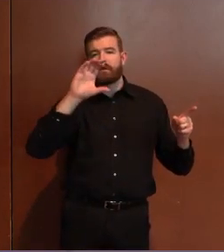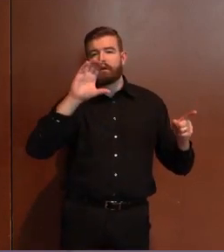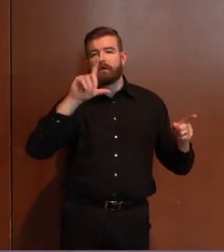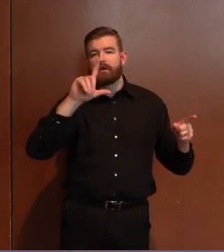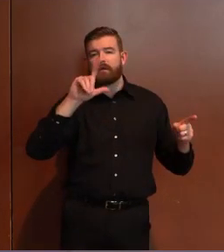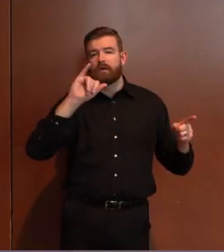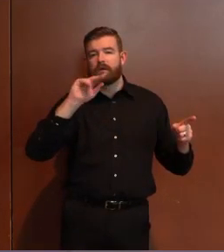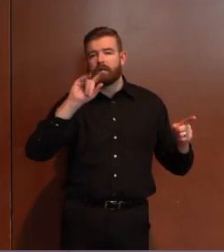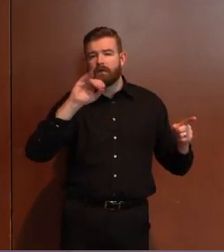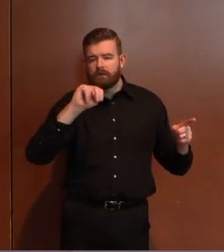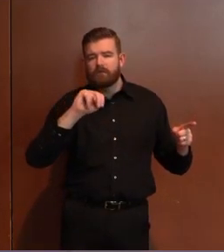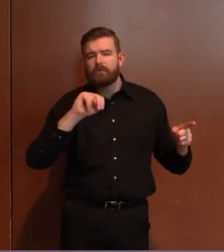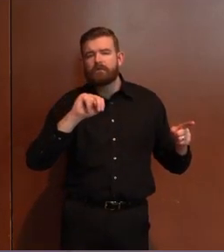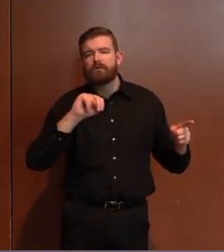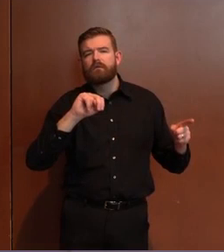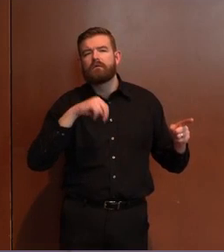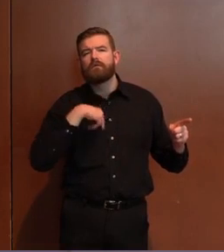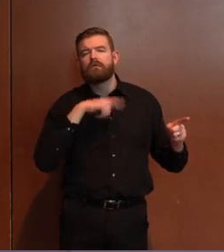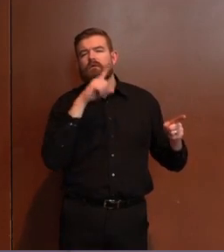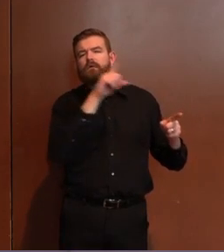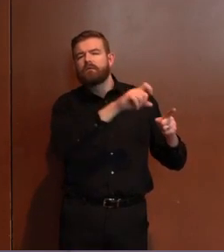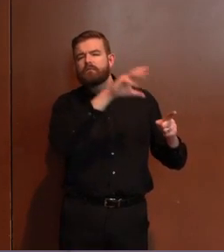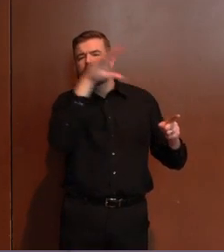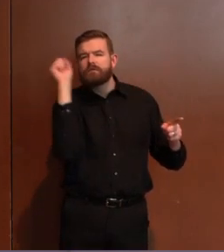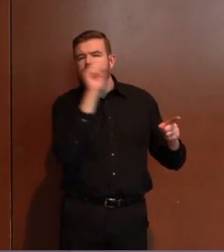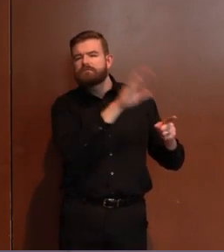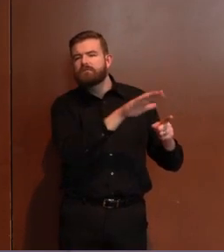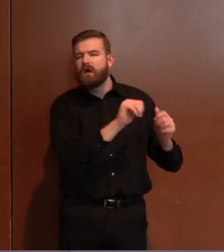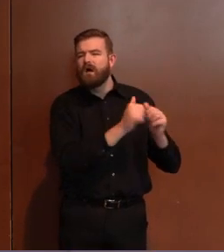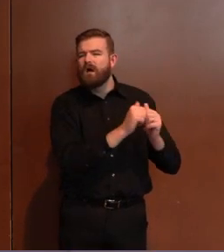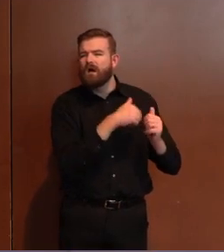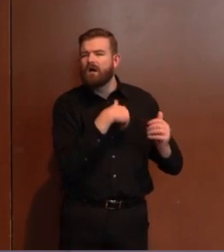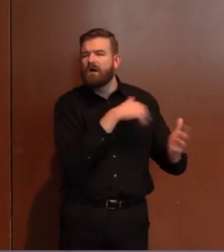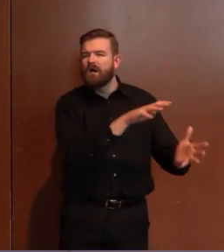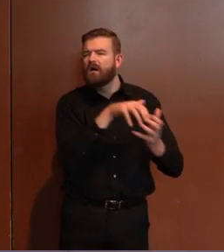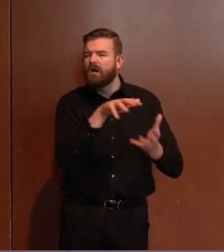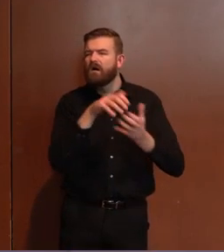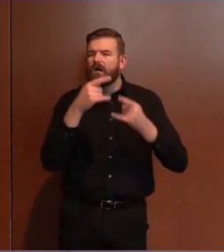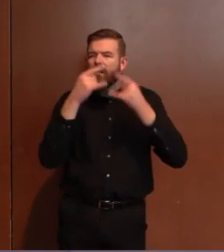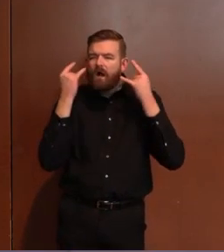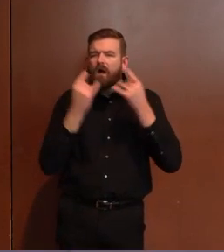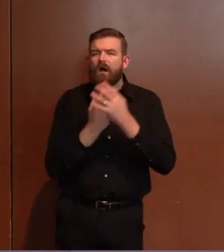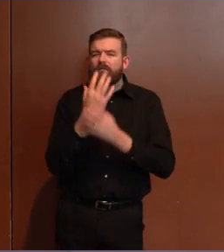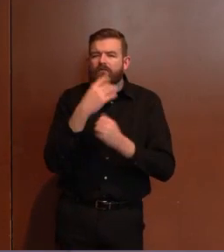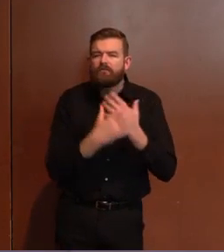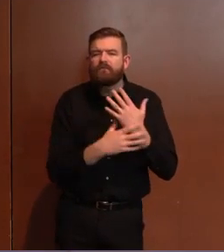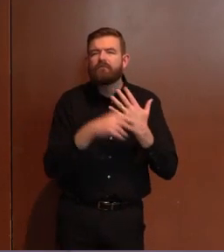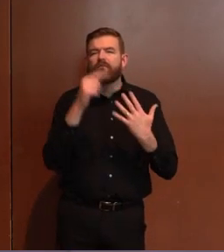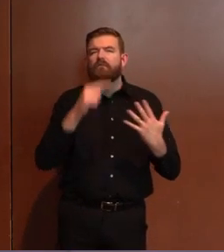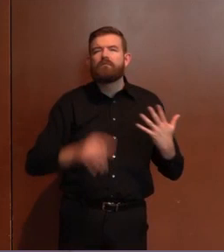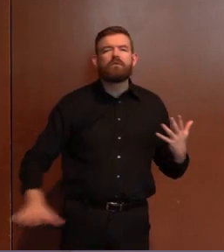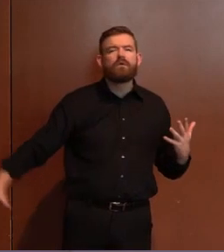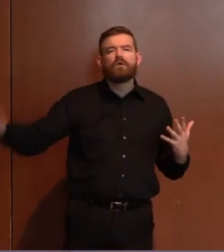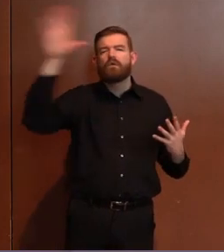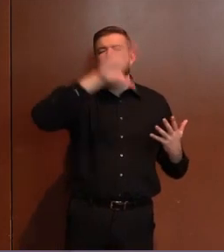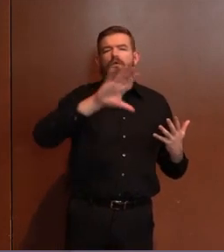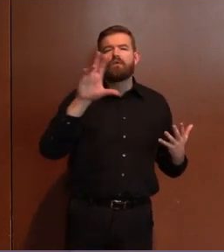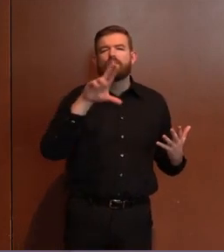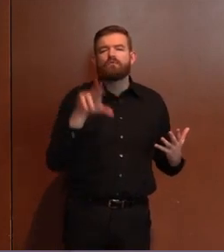sourcing, in particular, not just around the country, but around the world. We have a lot